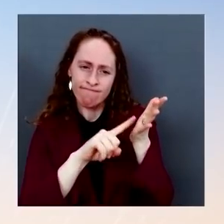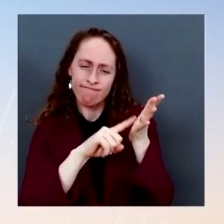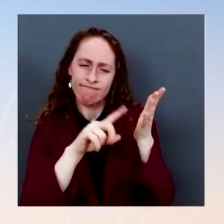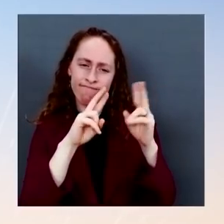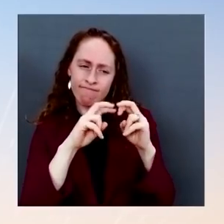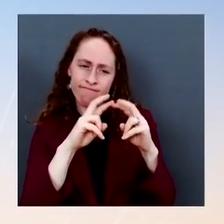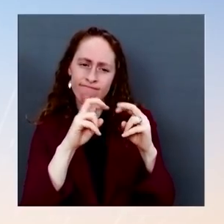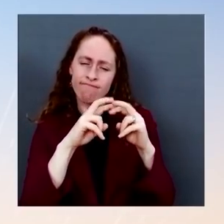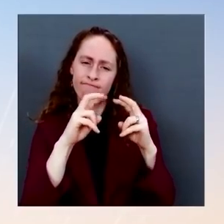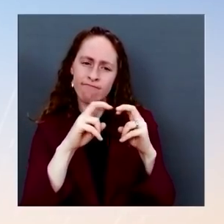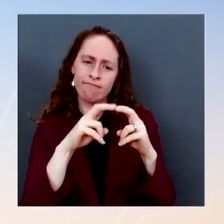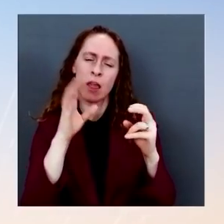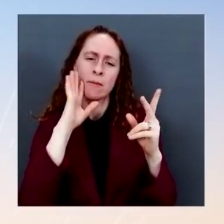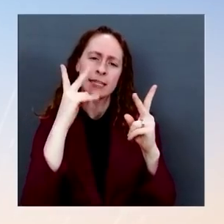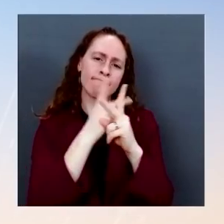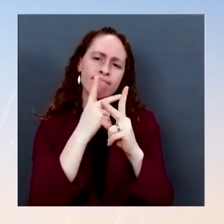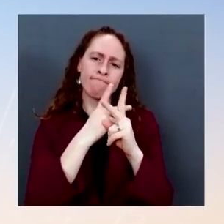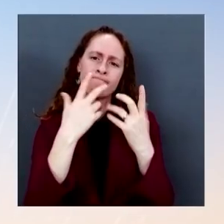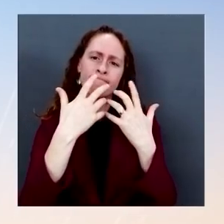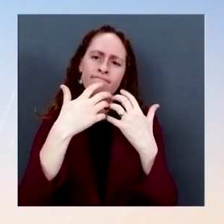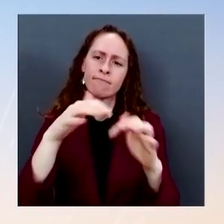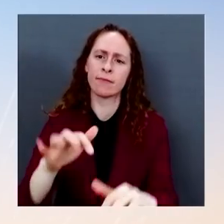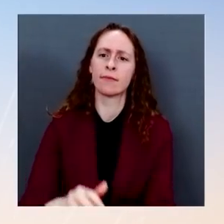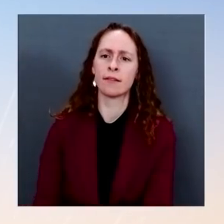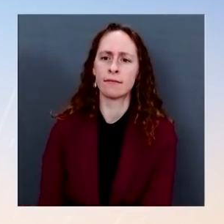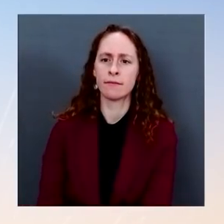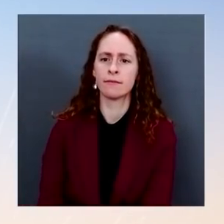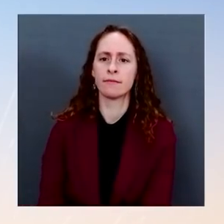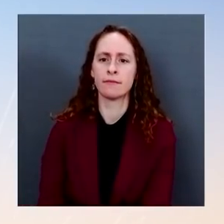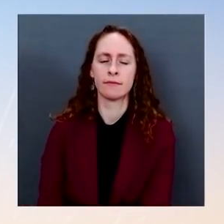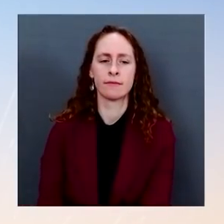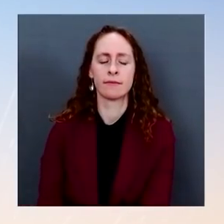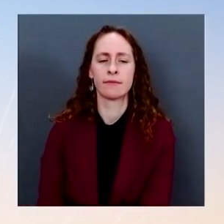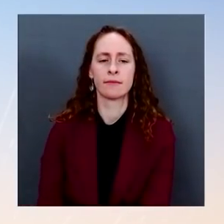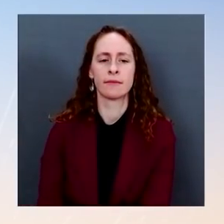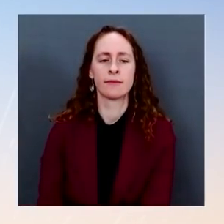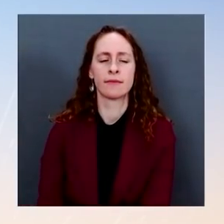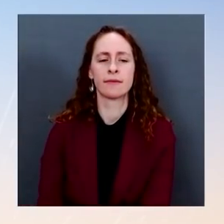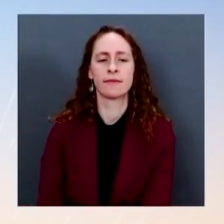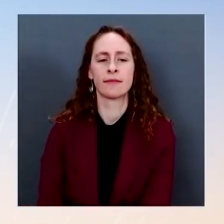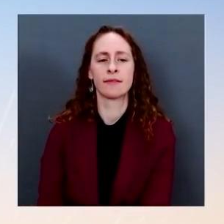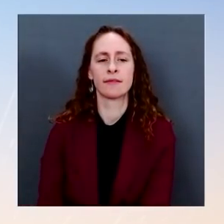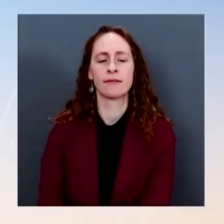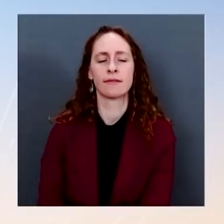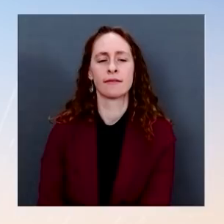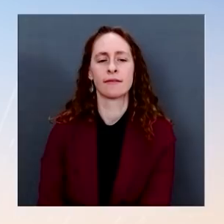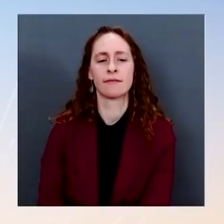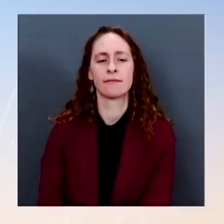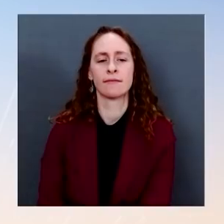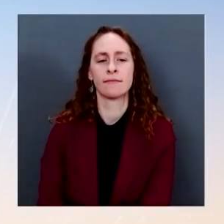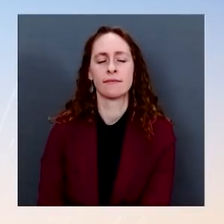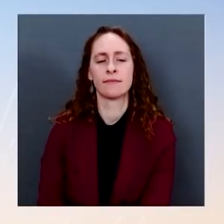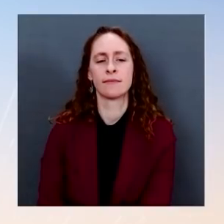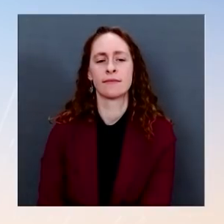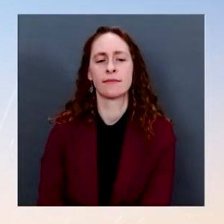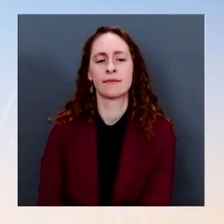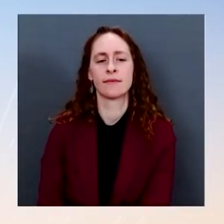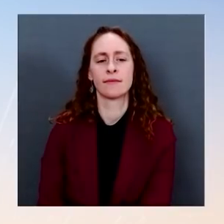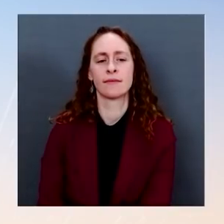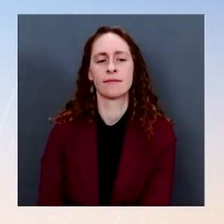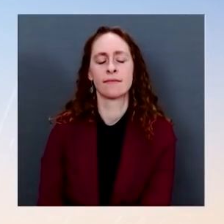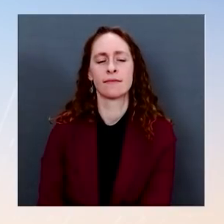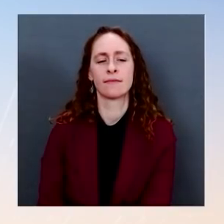we see Senator Manchin's version of events sort of differ from the White House's version of events in your